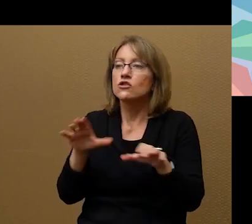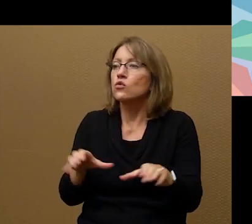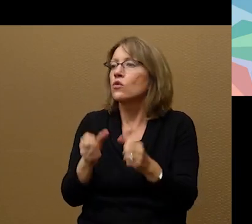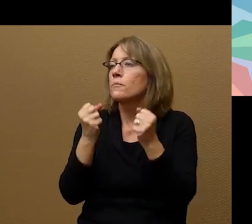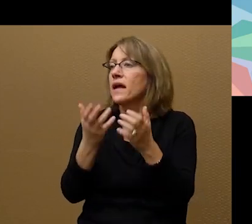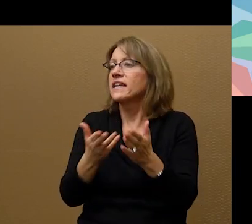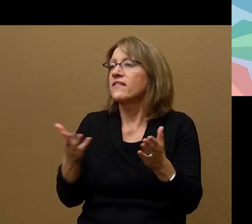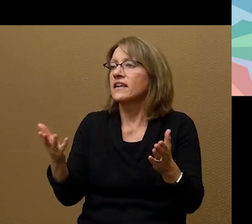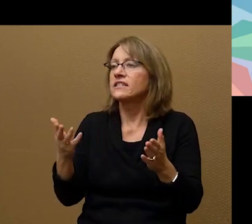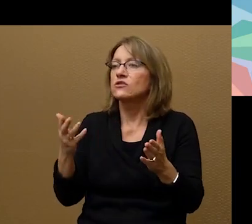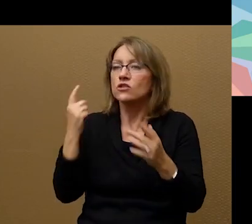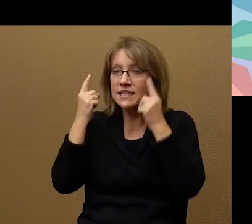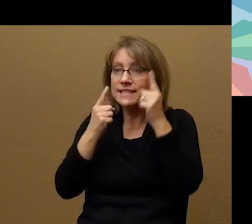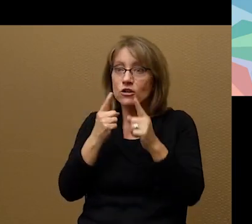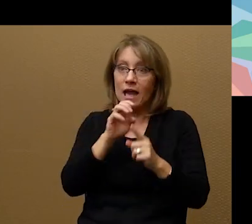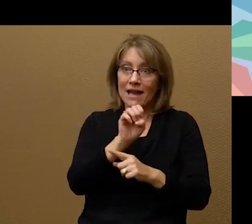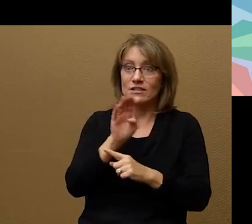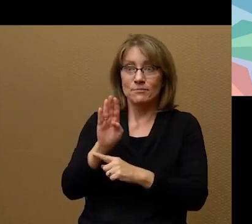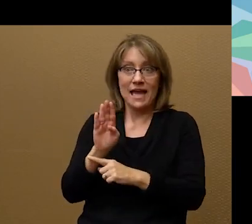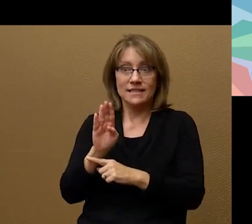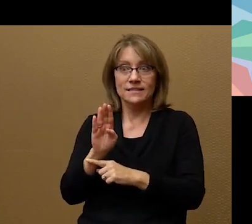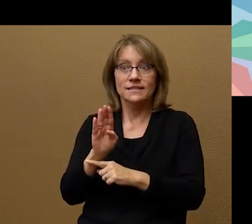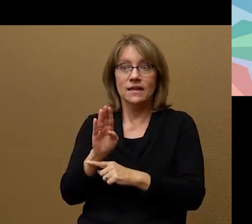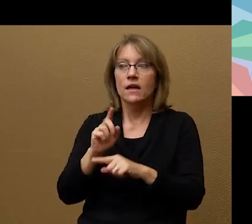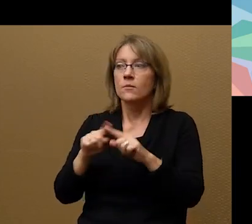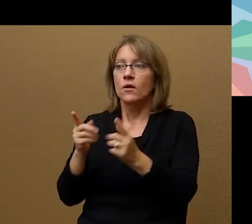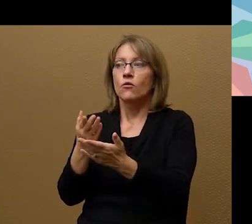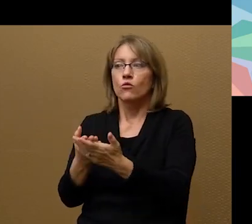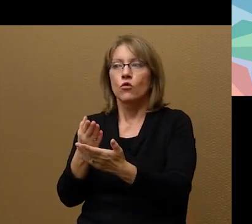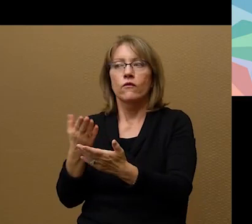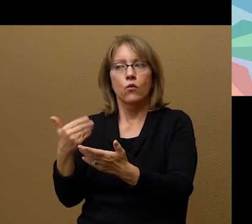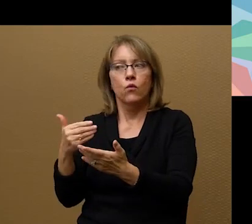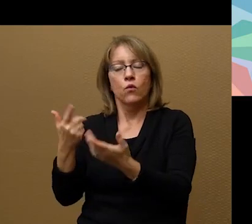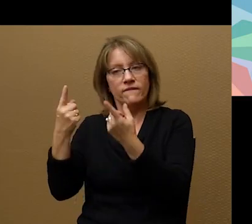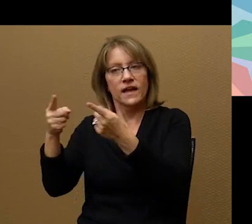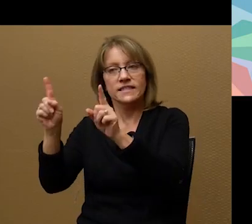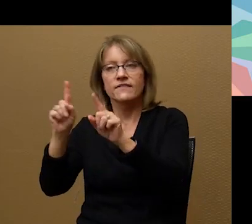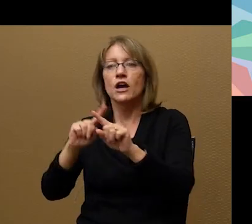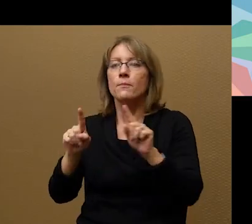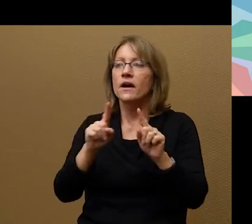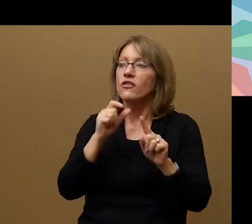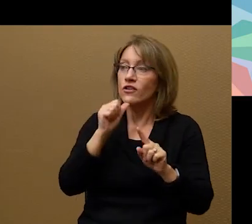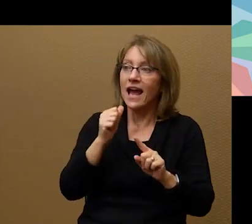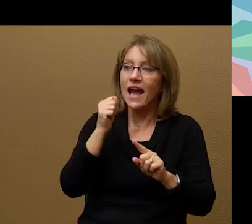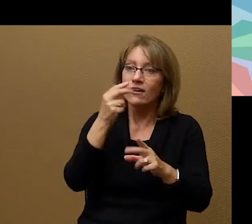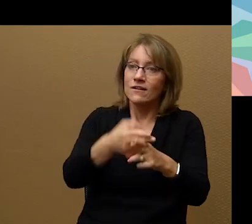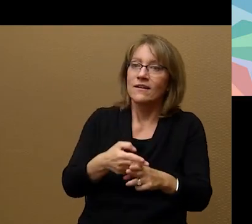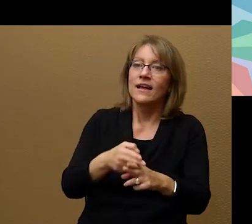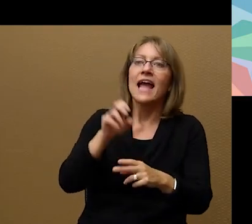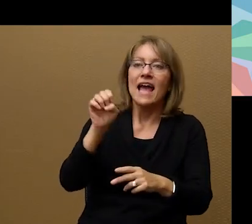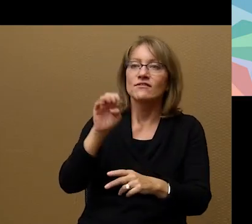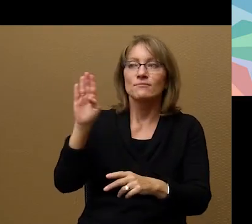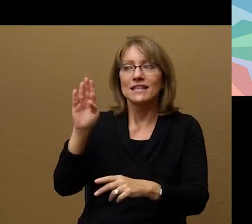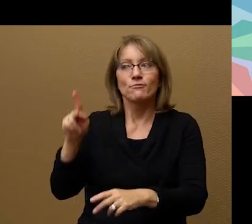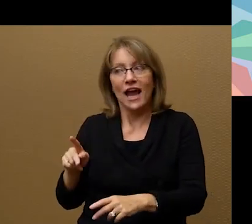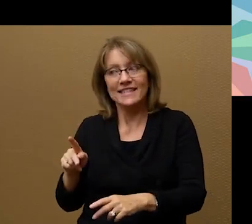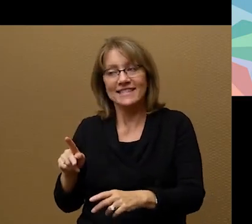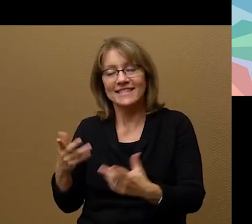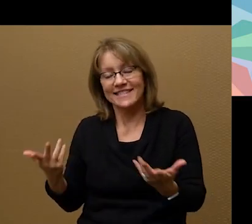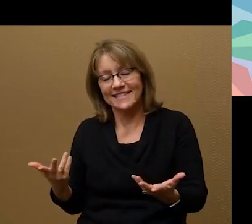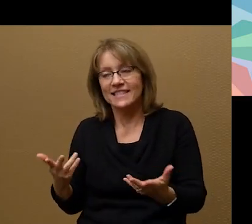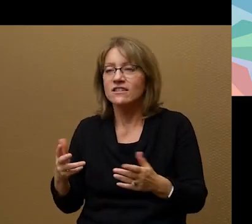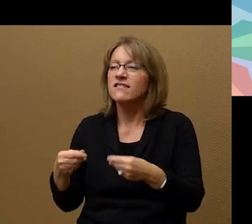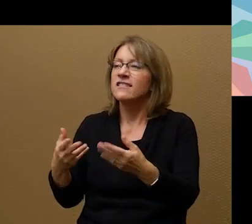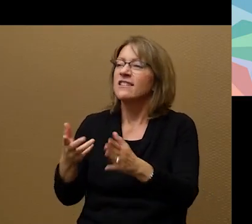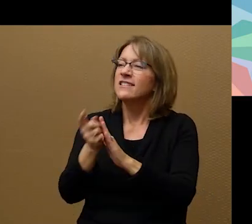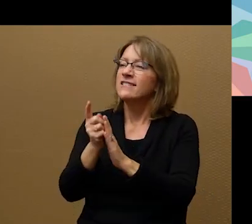considered evidence-based, but there is proof to show that they are effective, but they're not considered evidence-based practices. So I'll give you like a